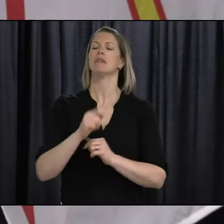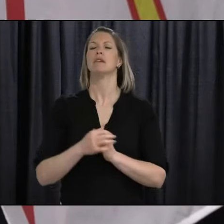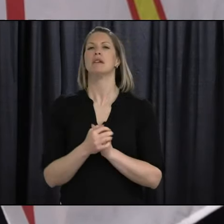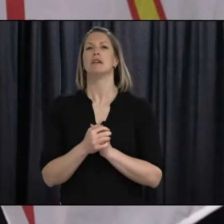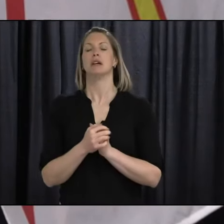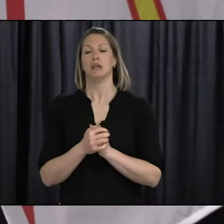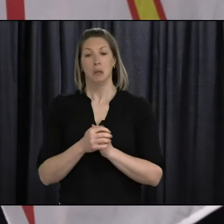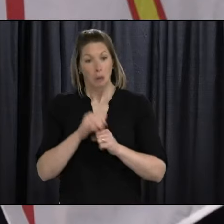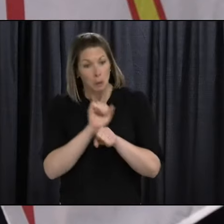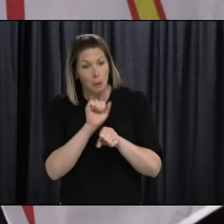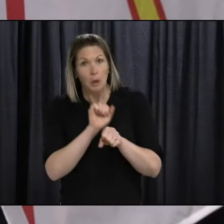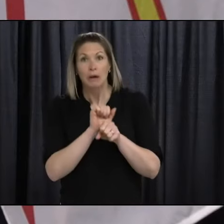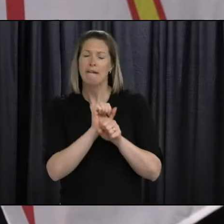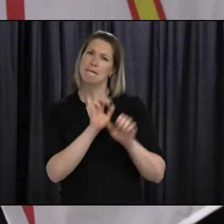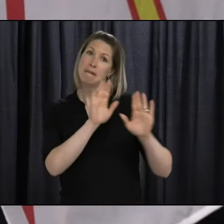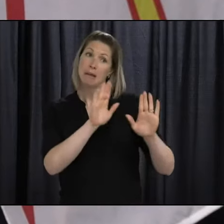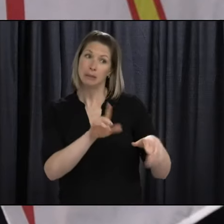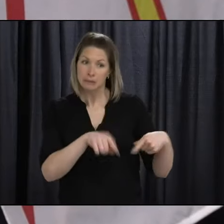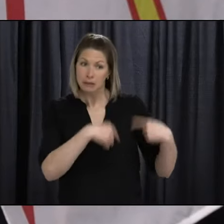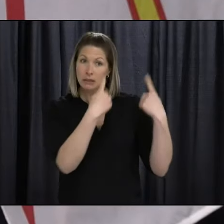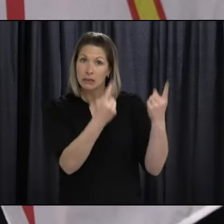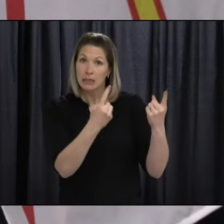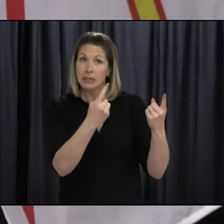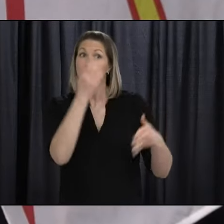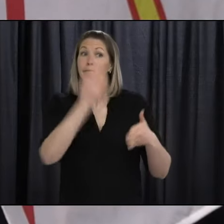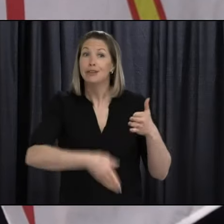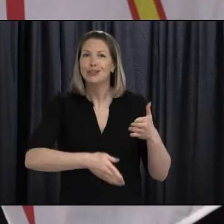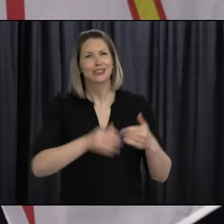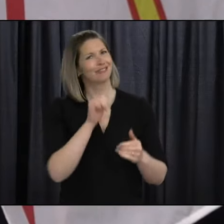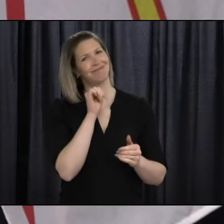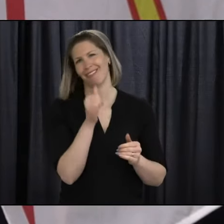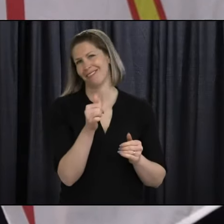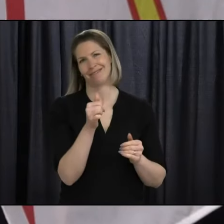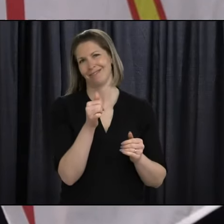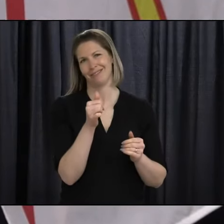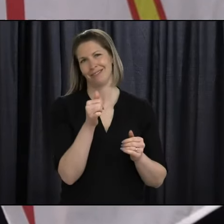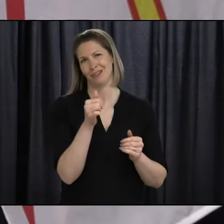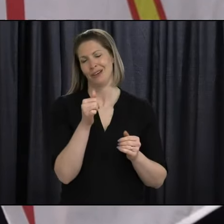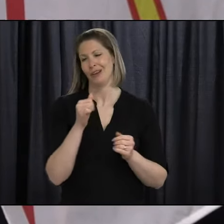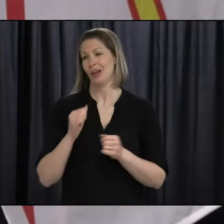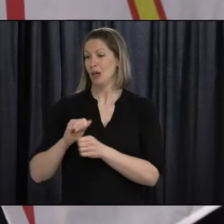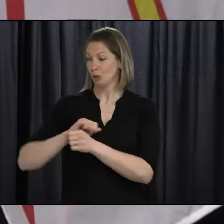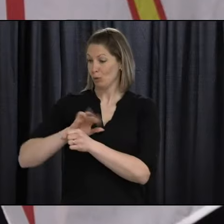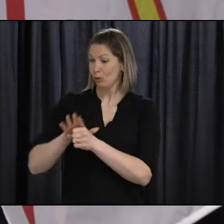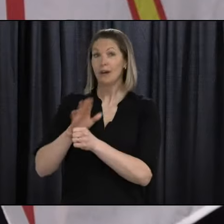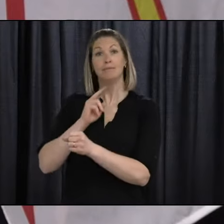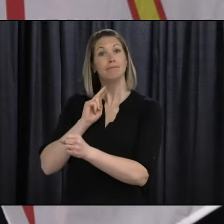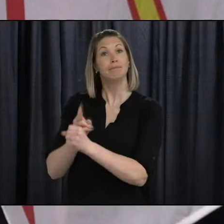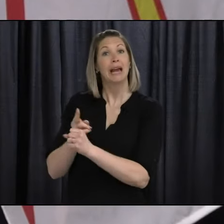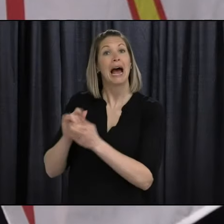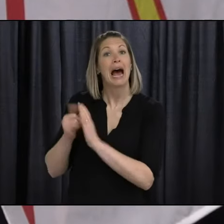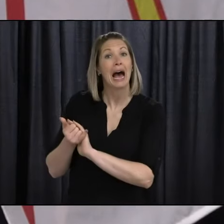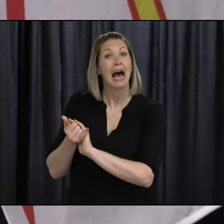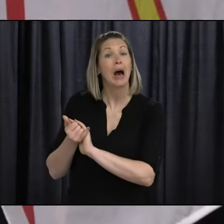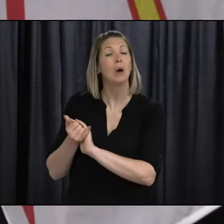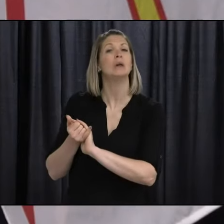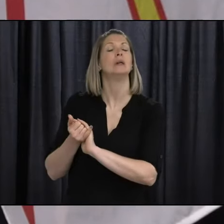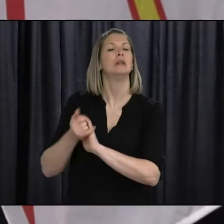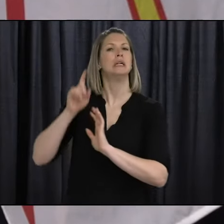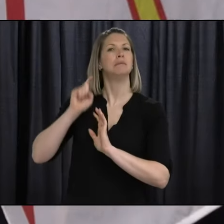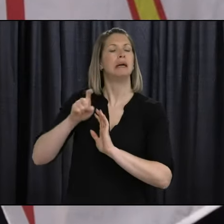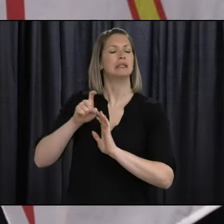our work is not yet complete. Overcoming this pandemic will require each of us to continue to push ahead with